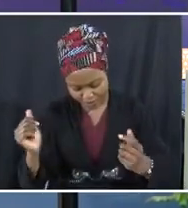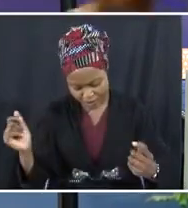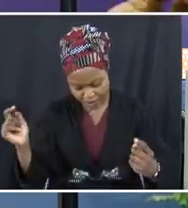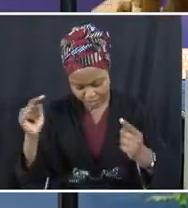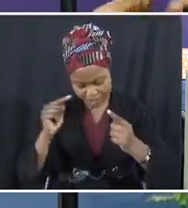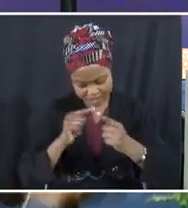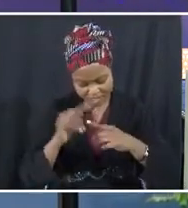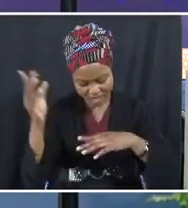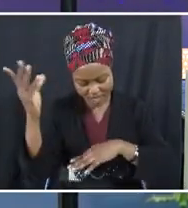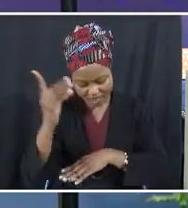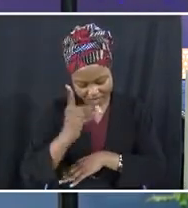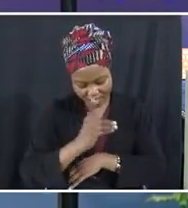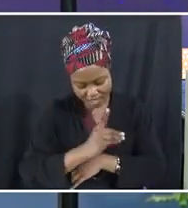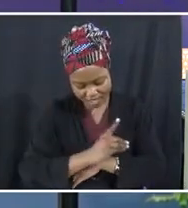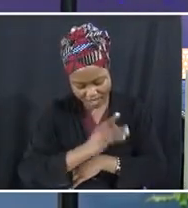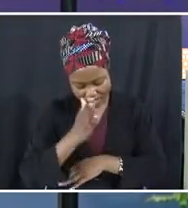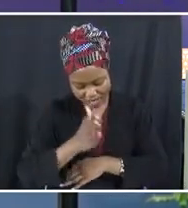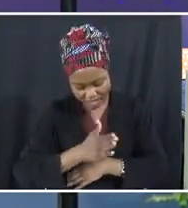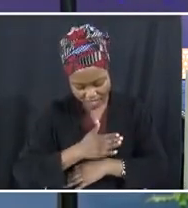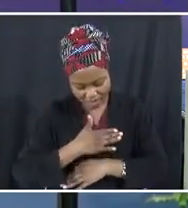on. Until the